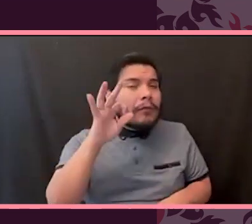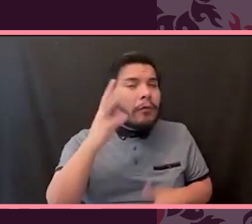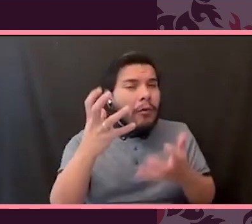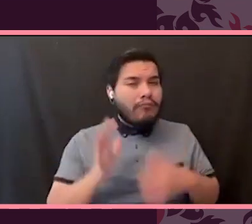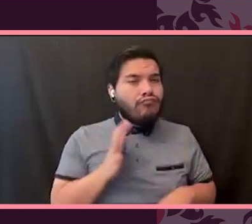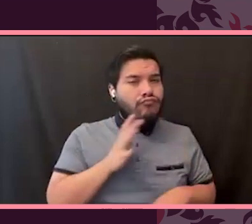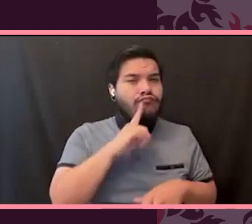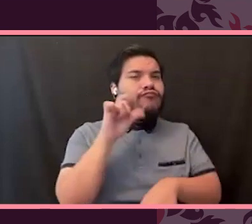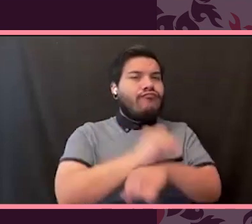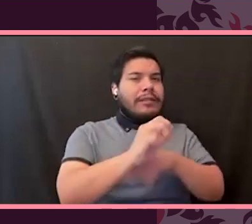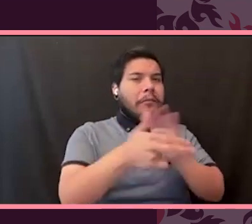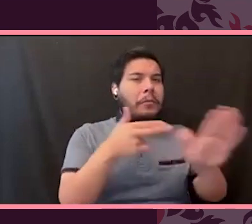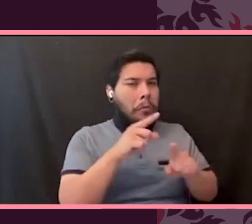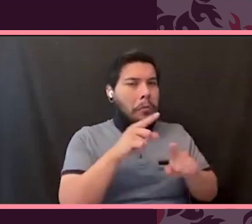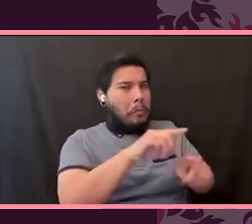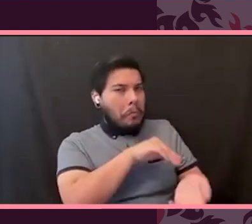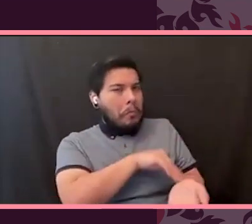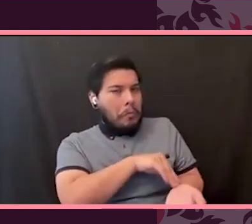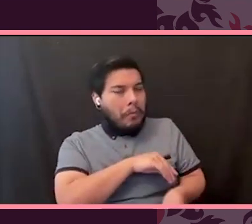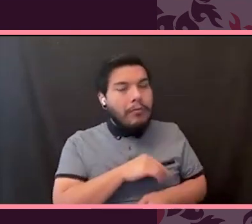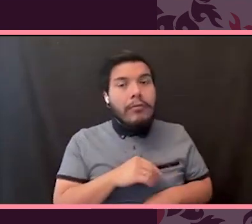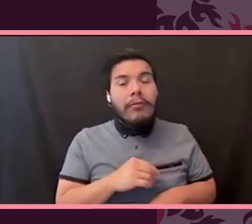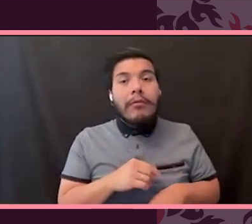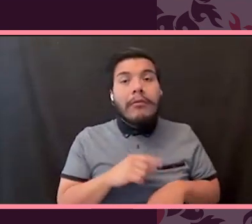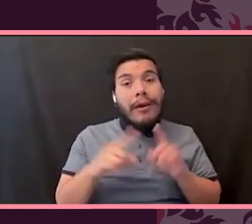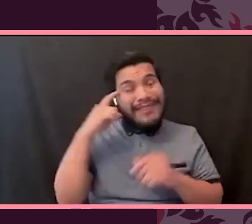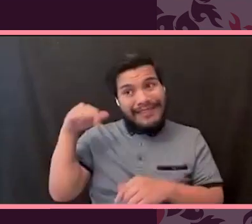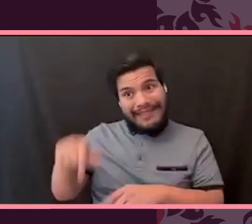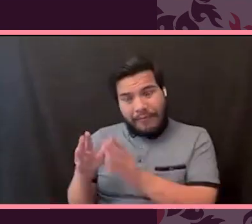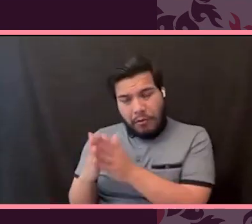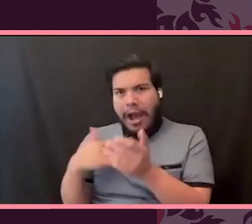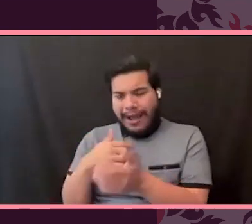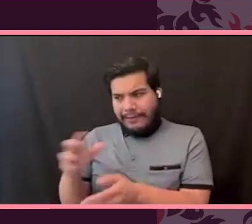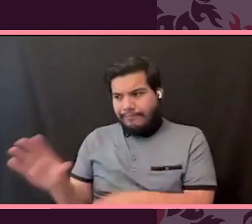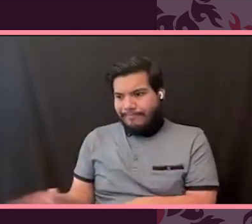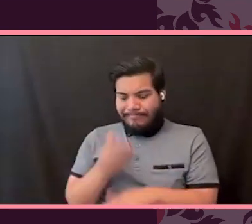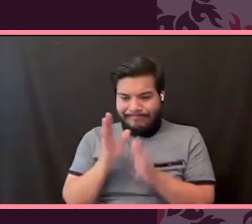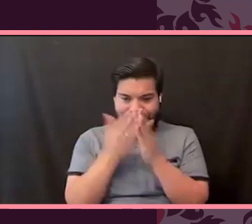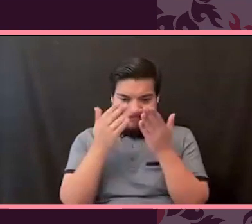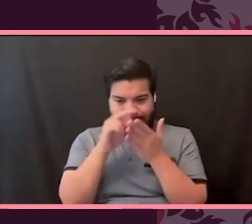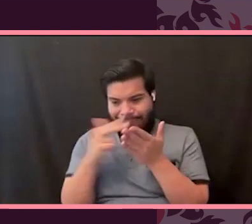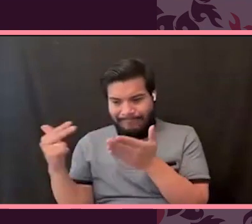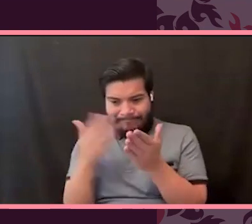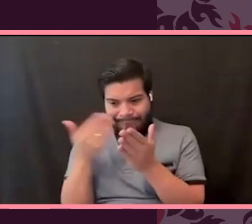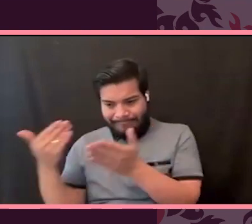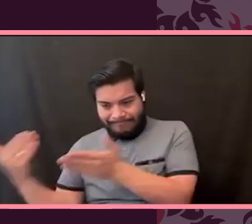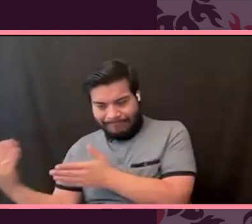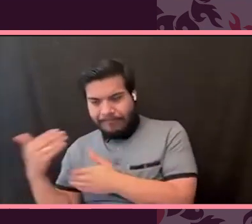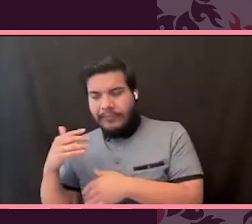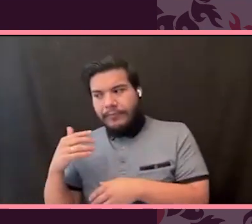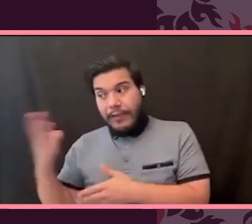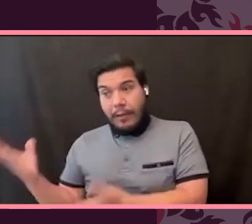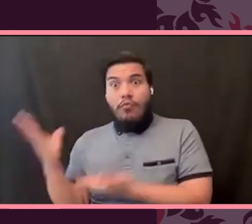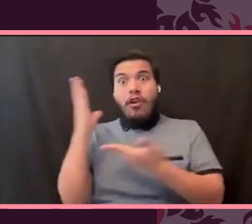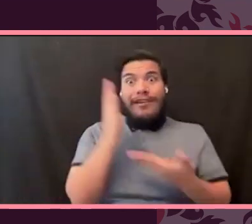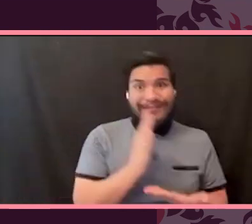to a professional. But because of that, I did that first, and I actually took all of those to the